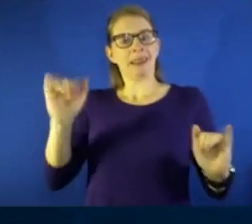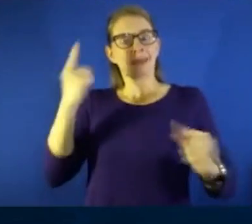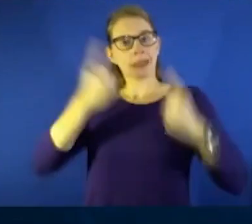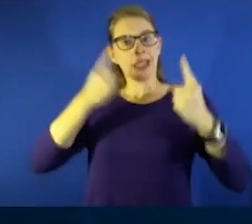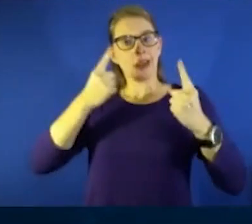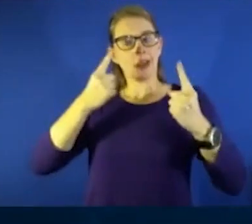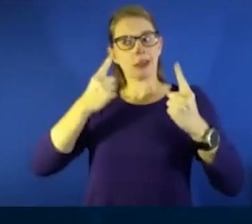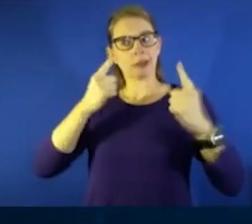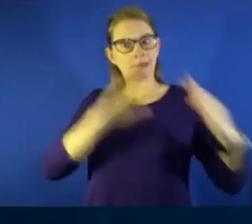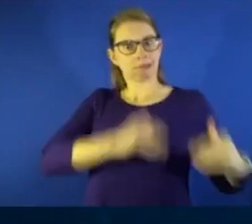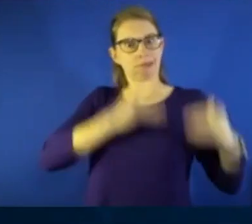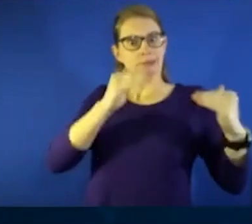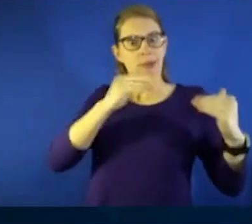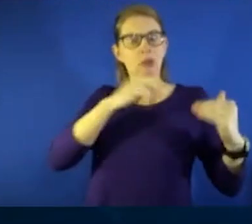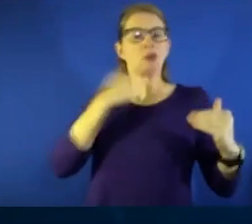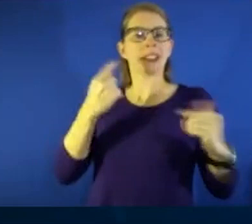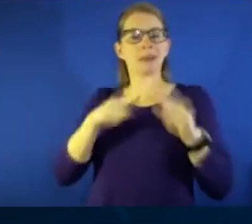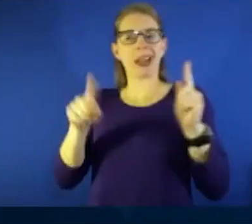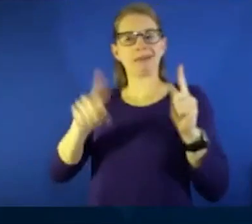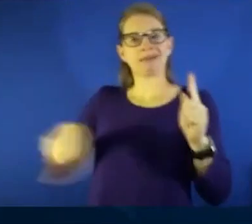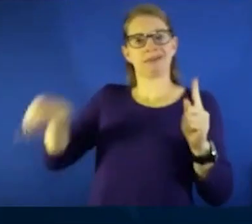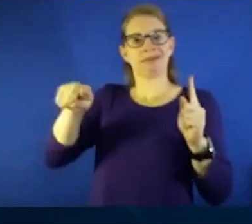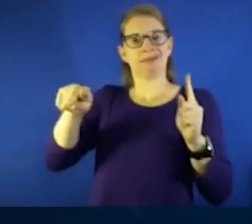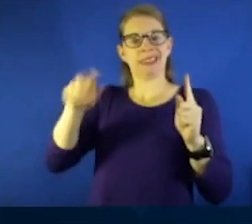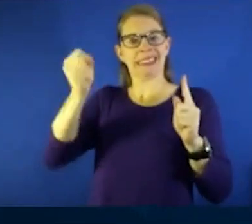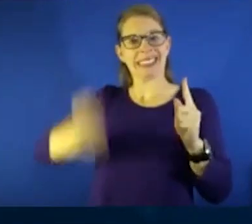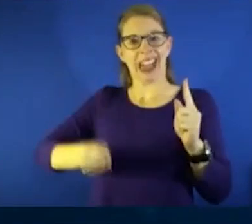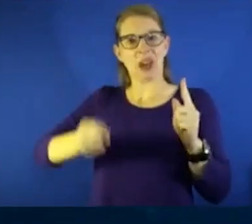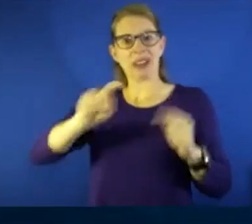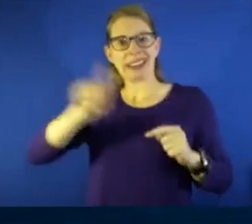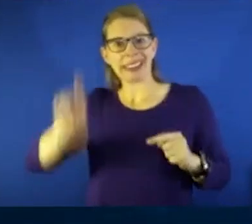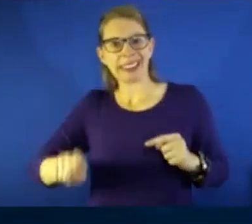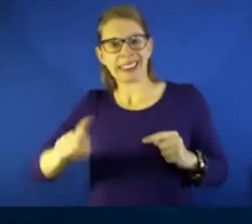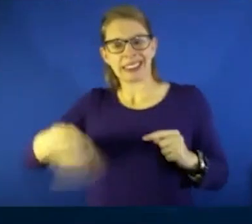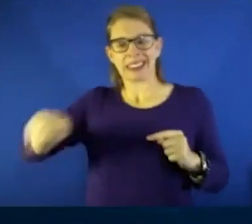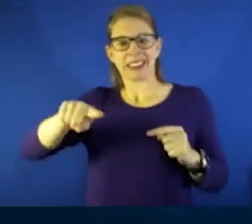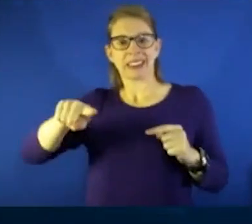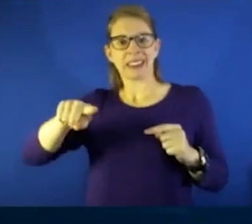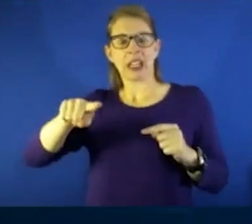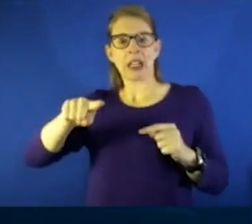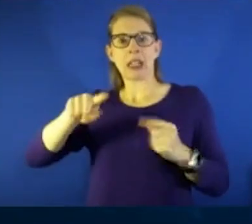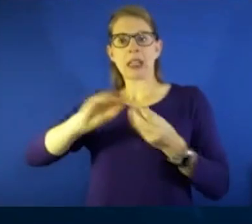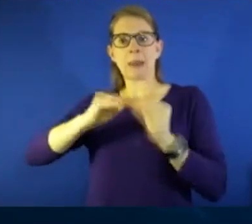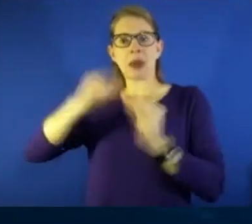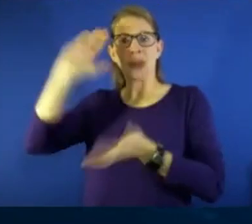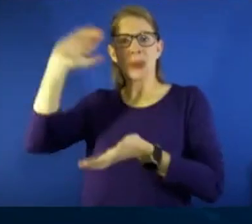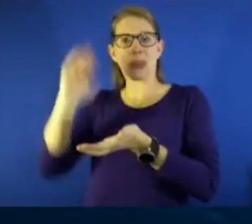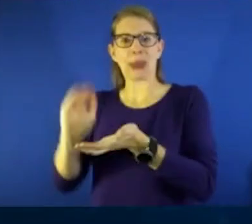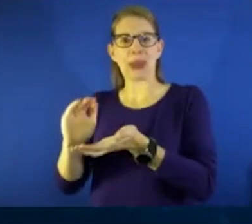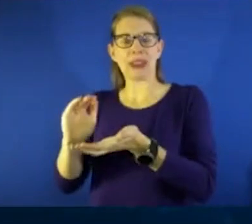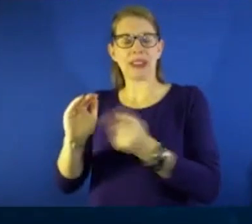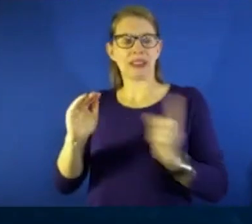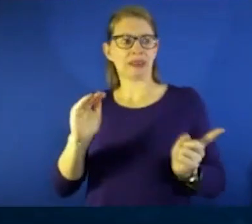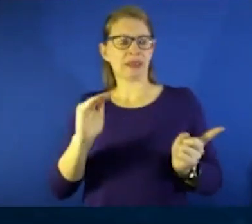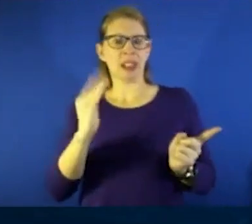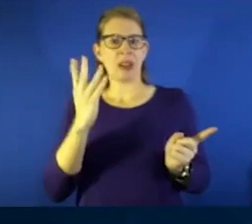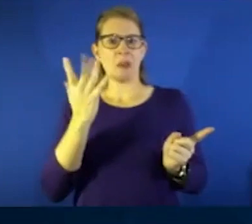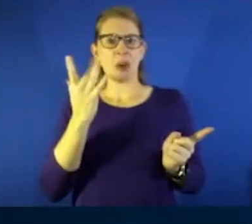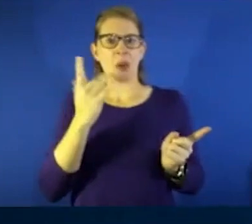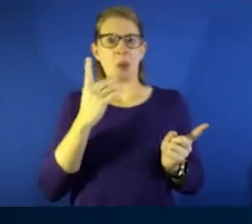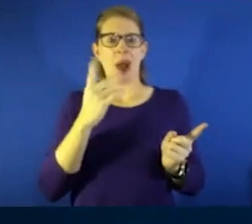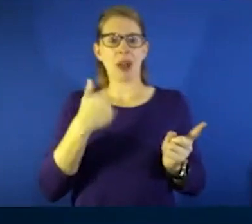there's some parts of their map, especially in the South and in Texas, that kind of thing, where they're lowering that. Why are we still considered to be high